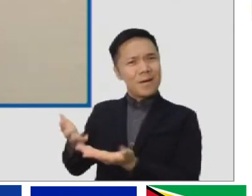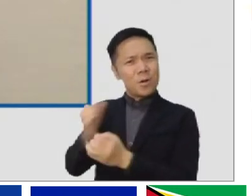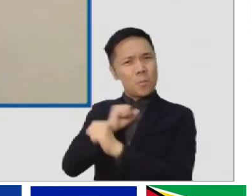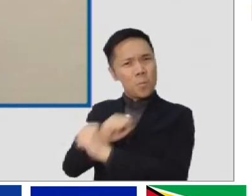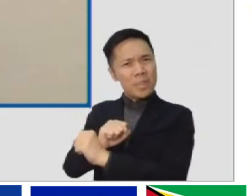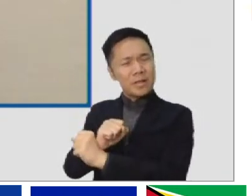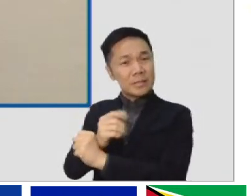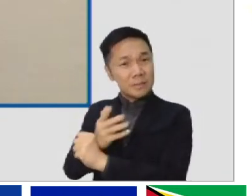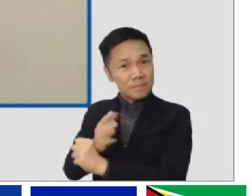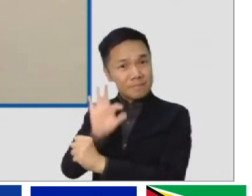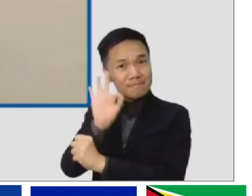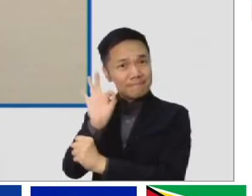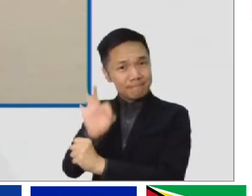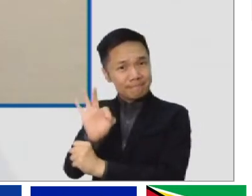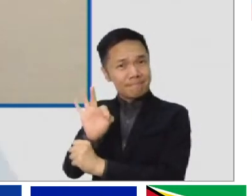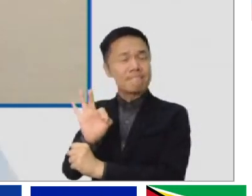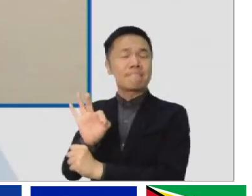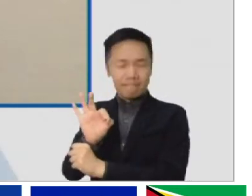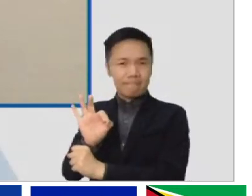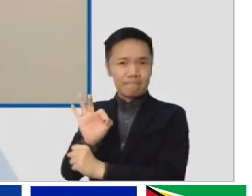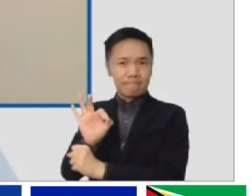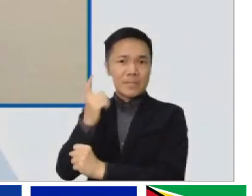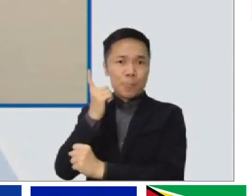of the social